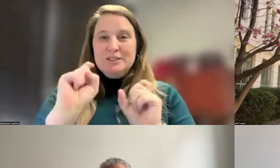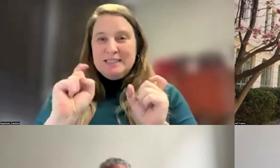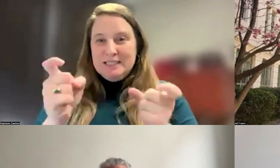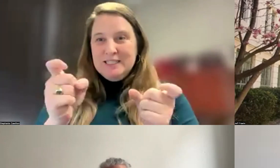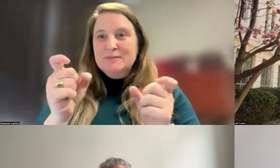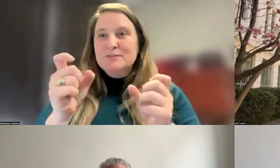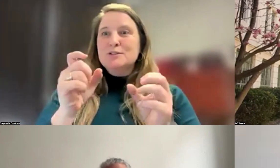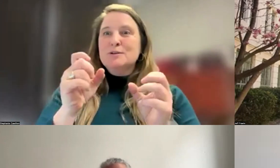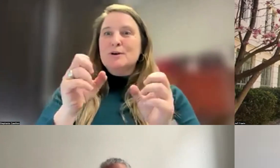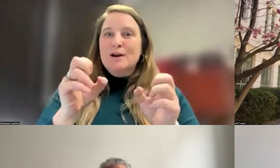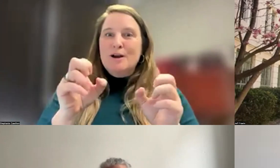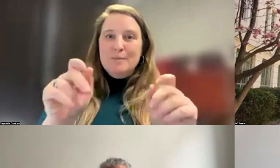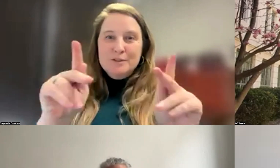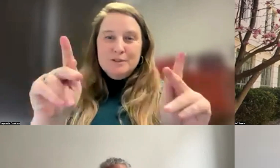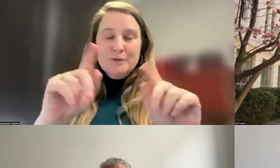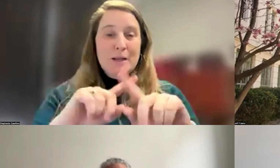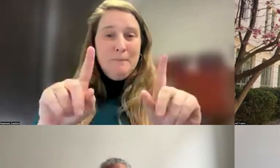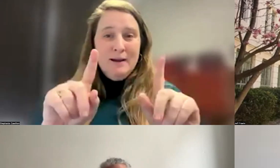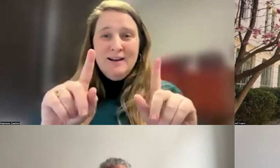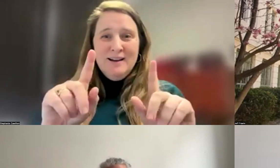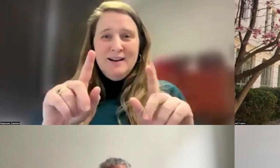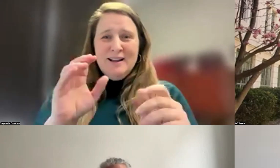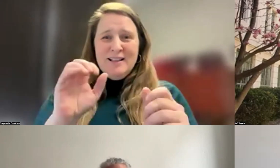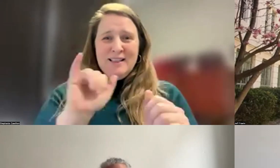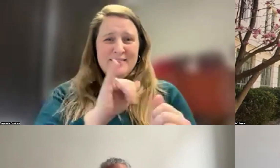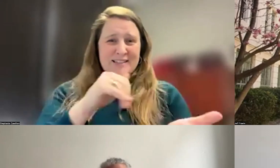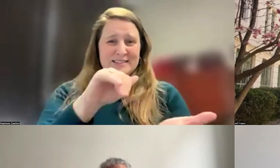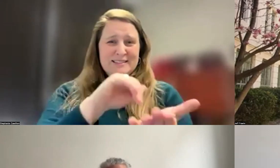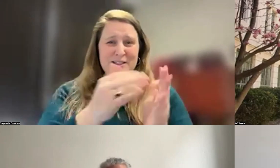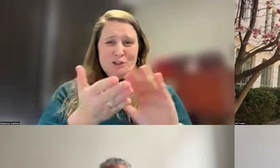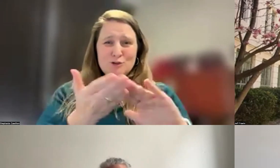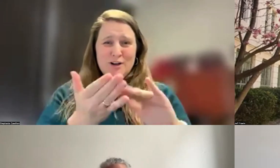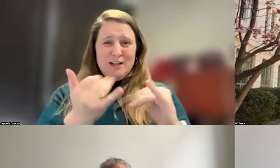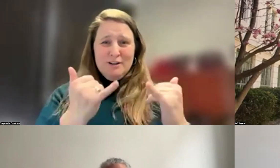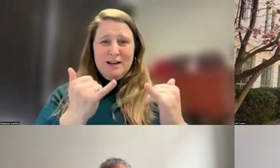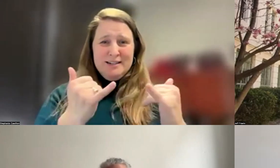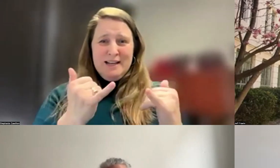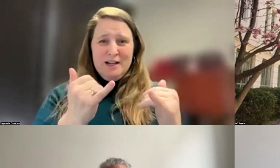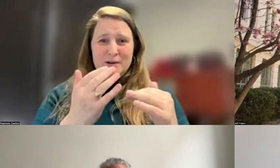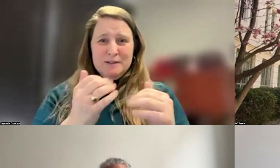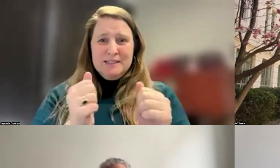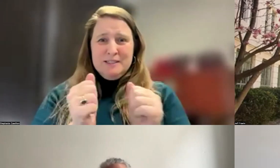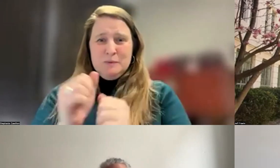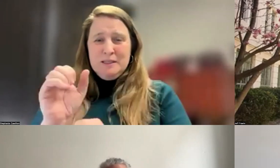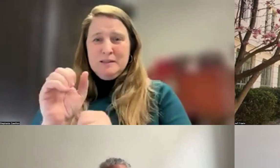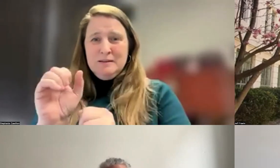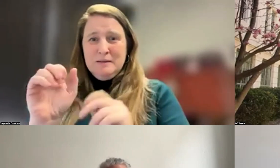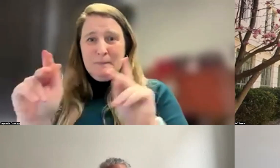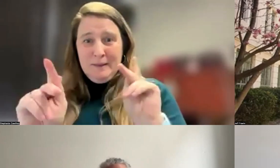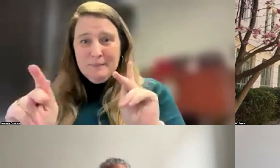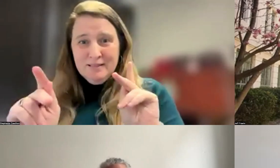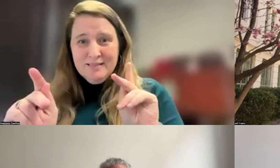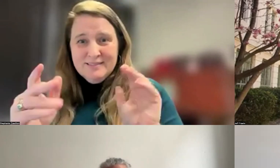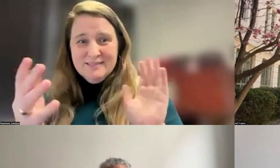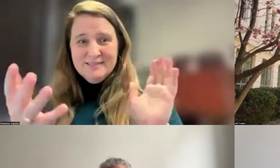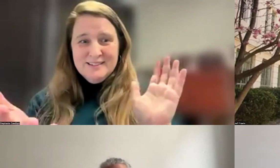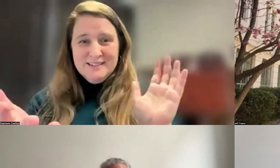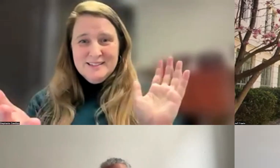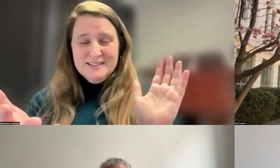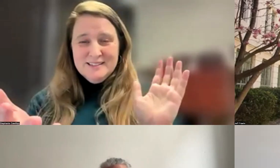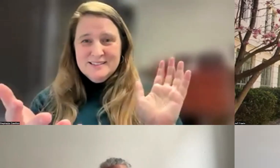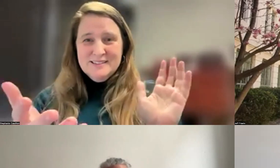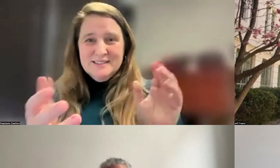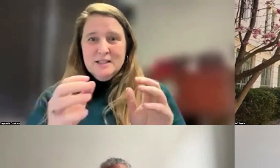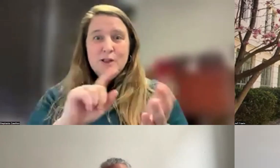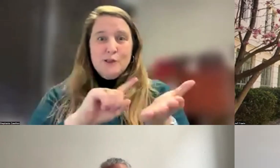The tool gives us information, it gives us opportunity, but the center that's running right now runs